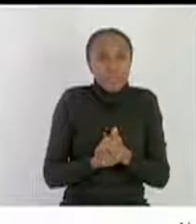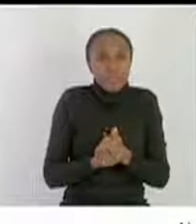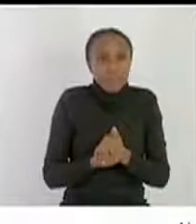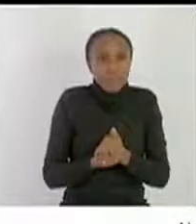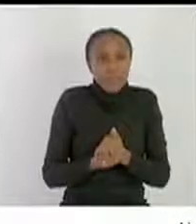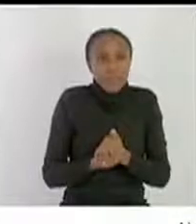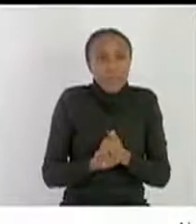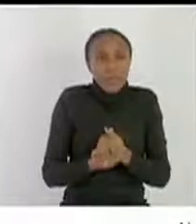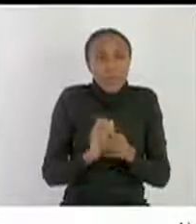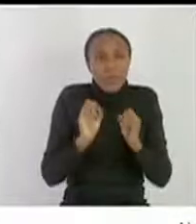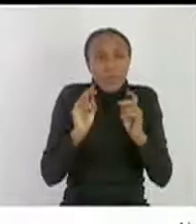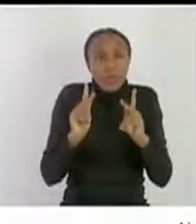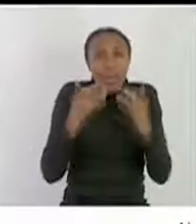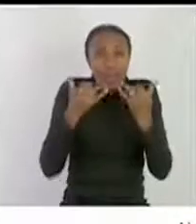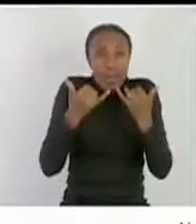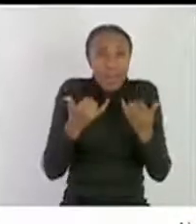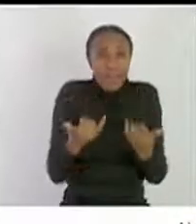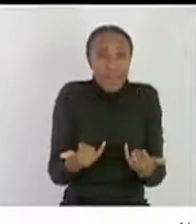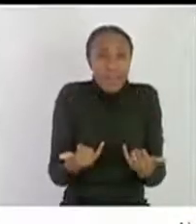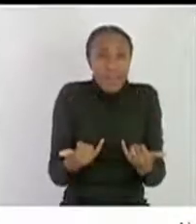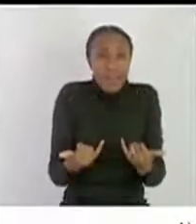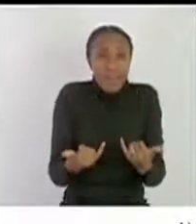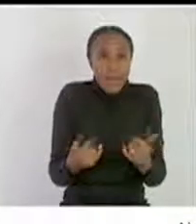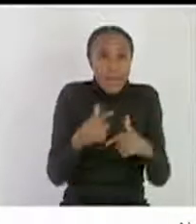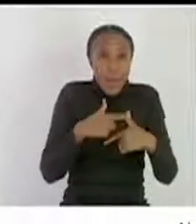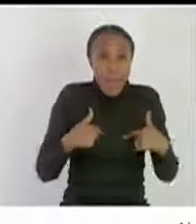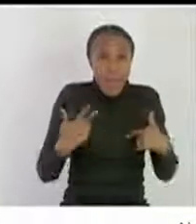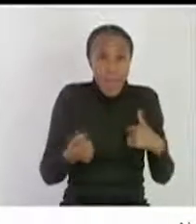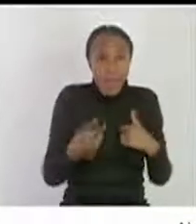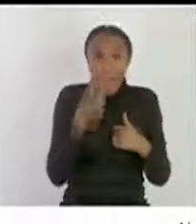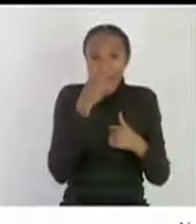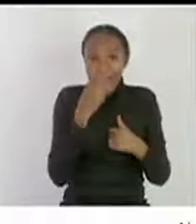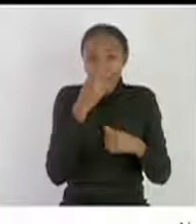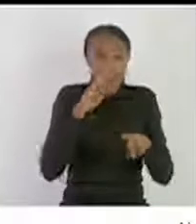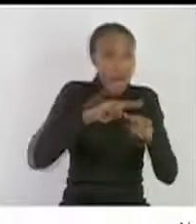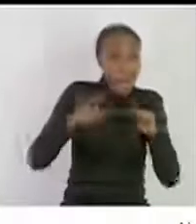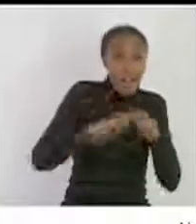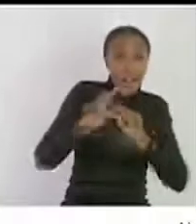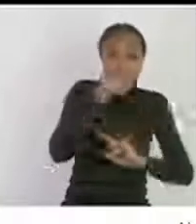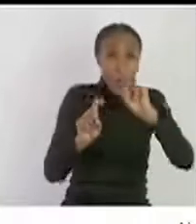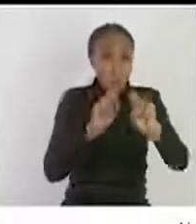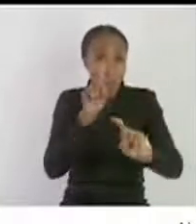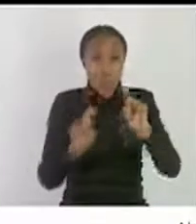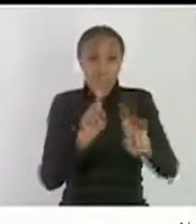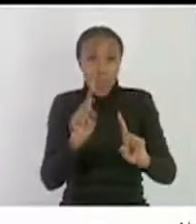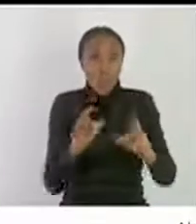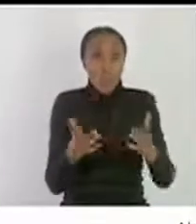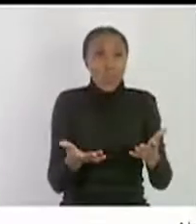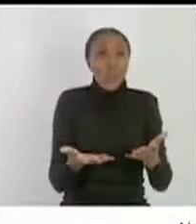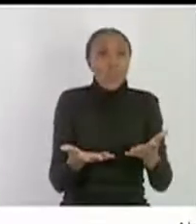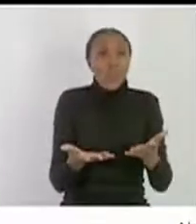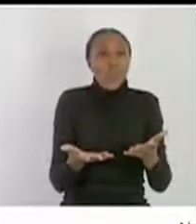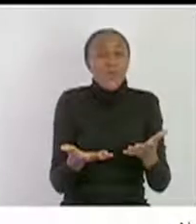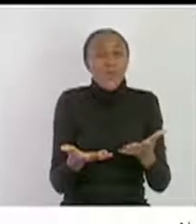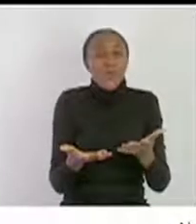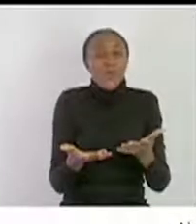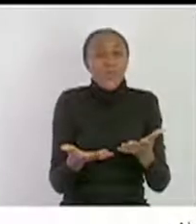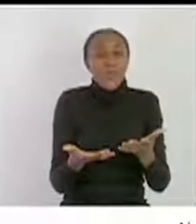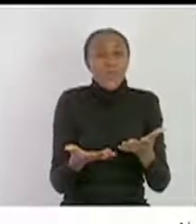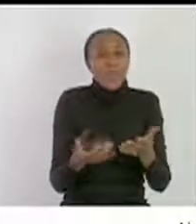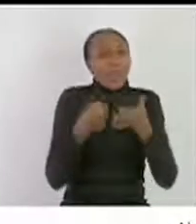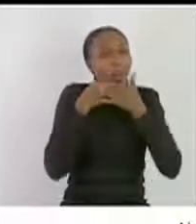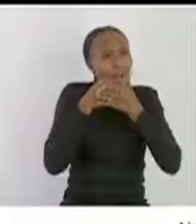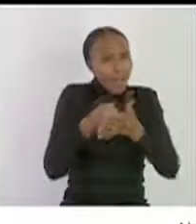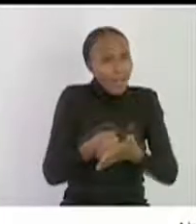Here down, we have something for you to do. That is your fun quiz. You must try